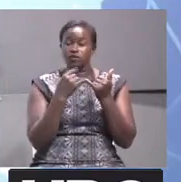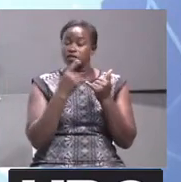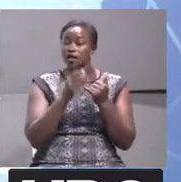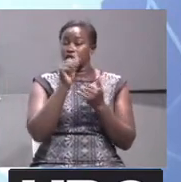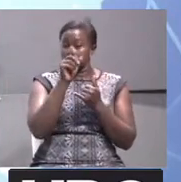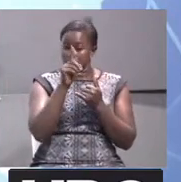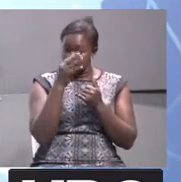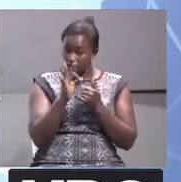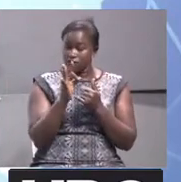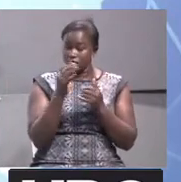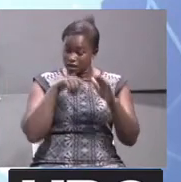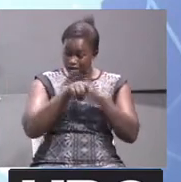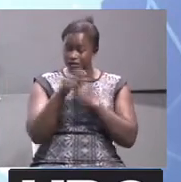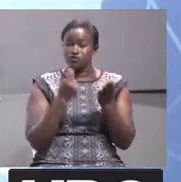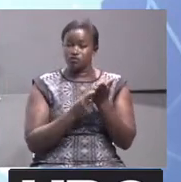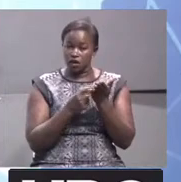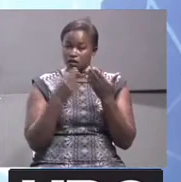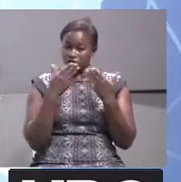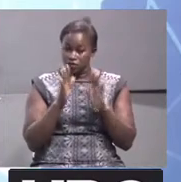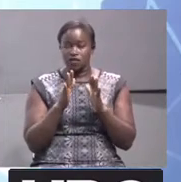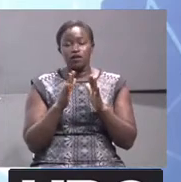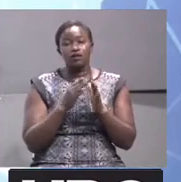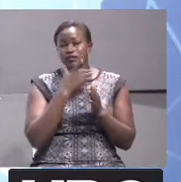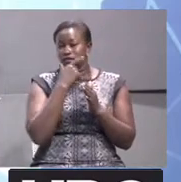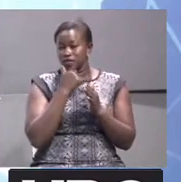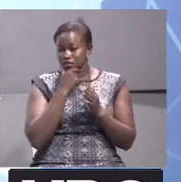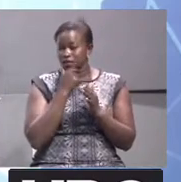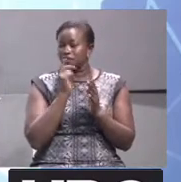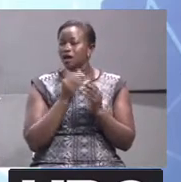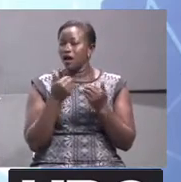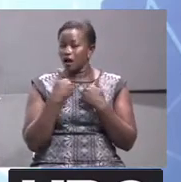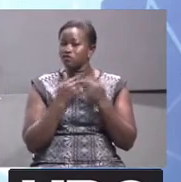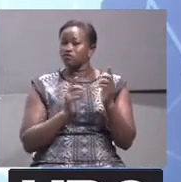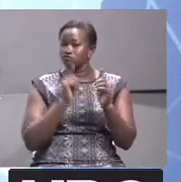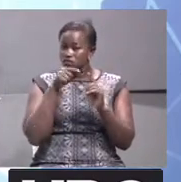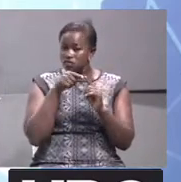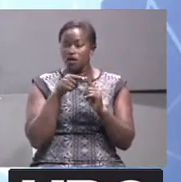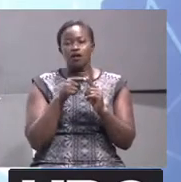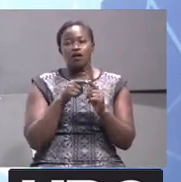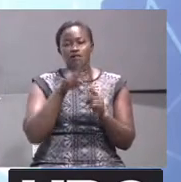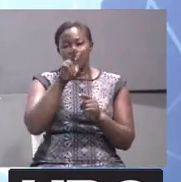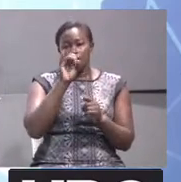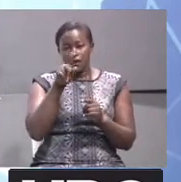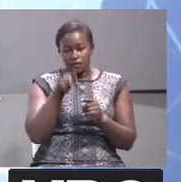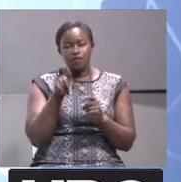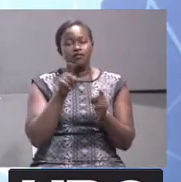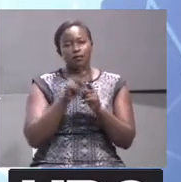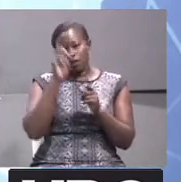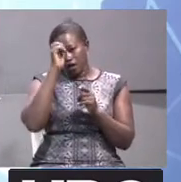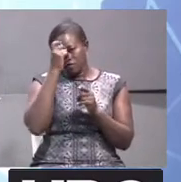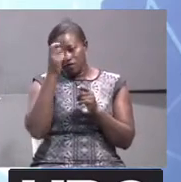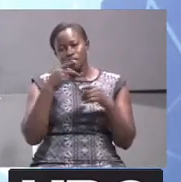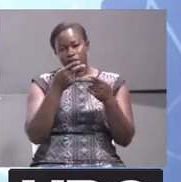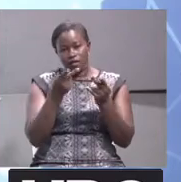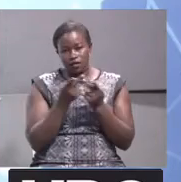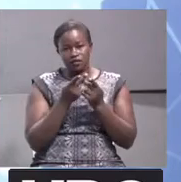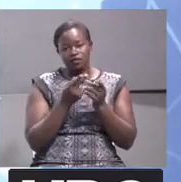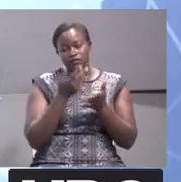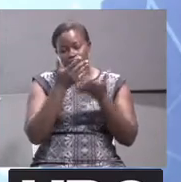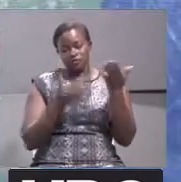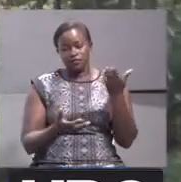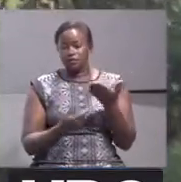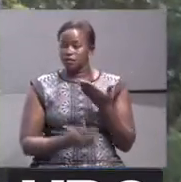remnants entered Uganda with suspected intentions of targeting VIPs and critical government installations. Our reporter has more to